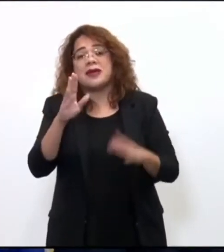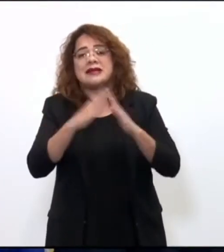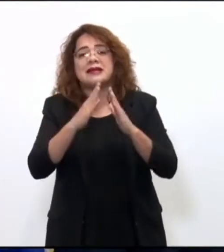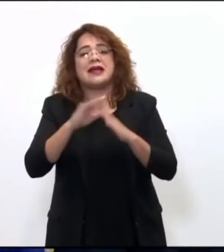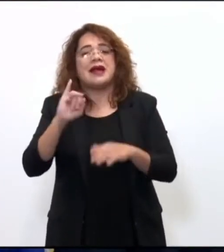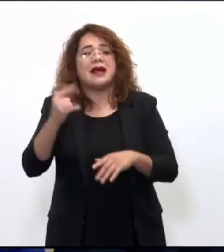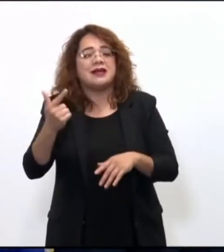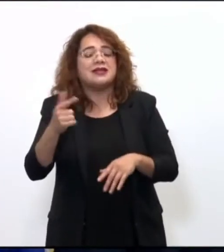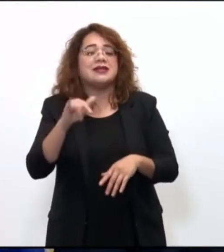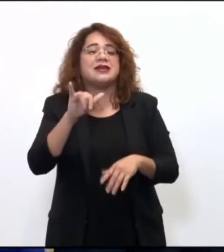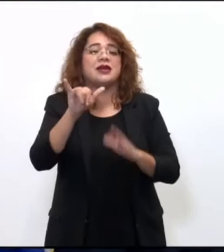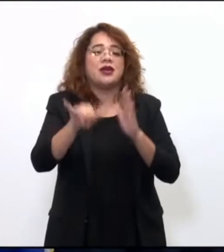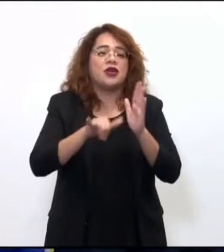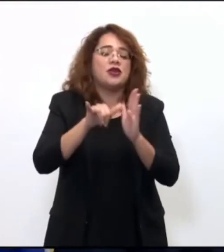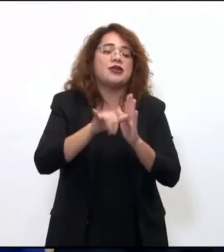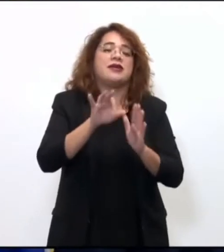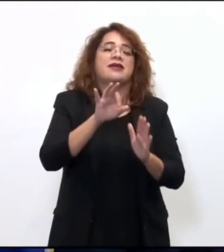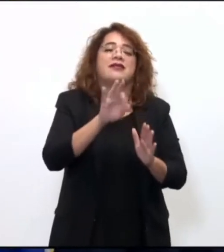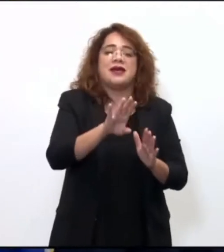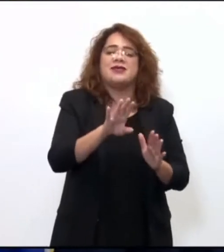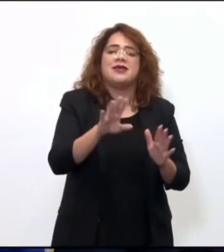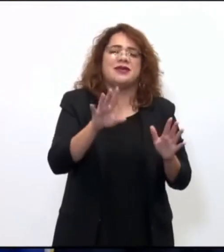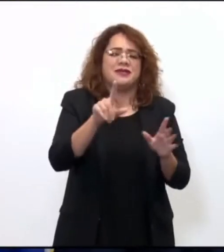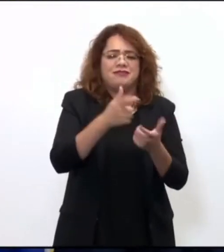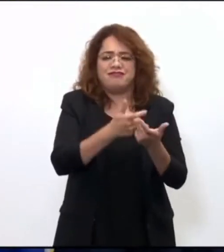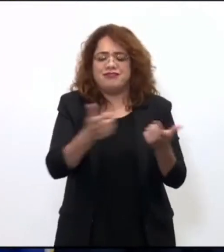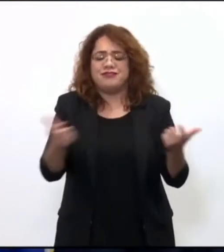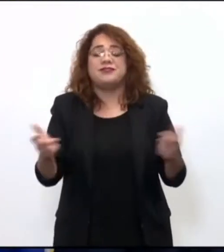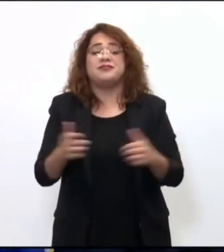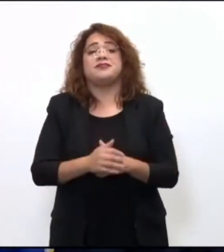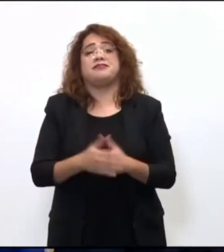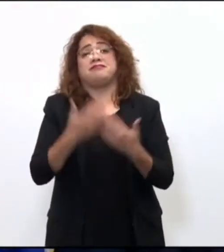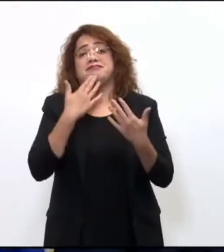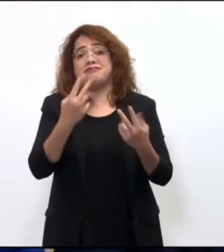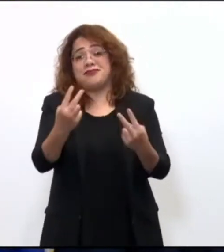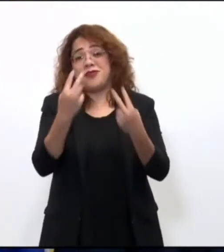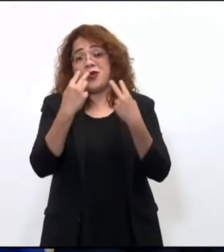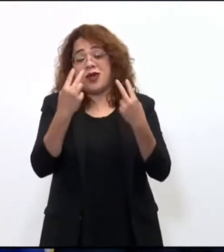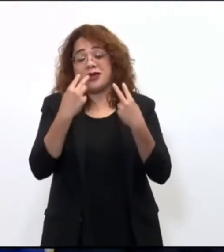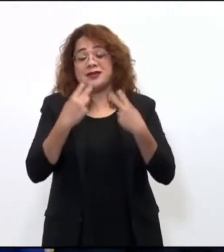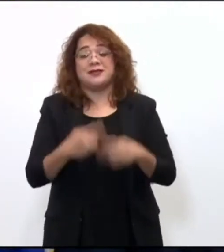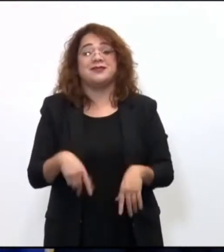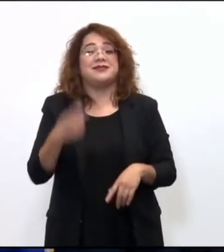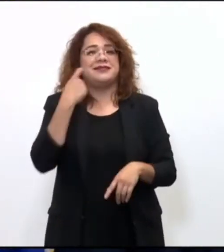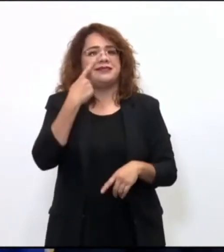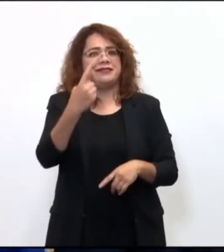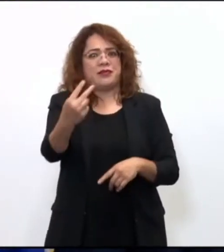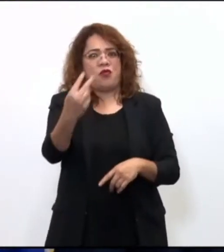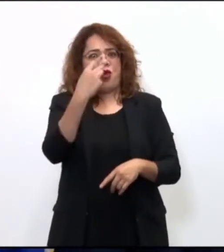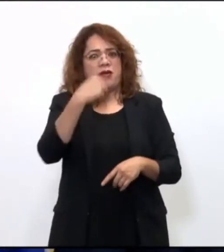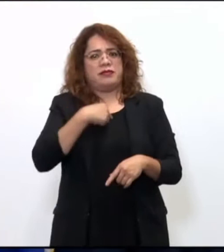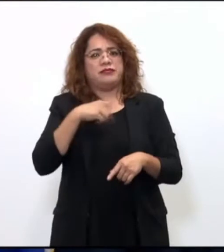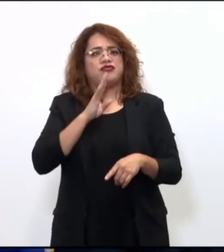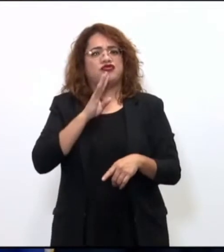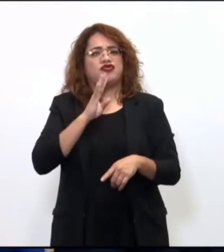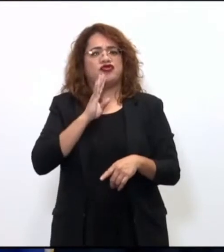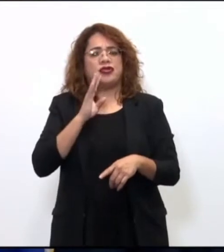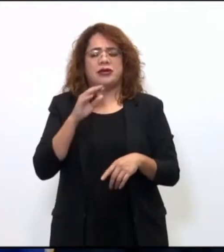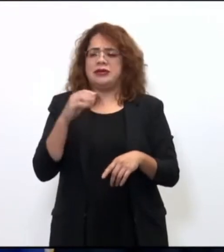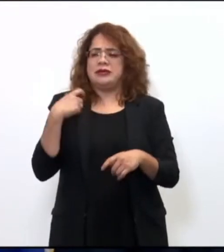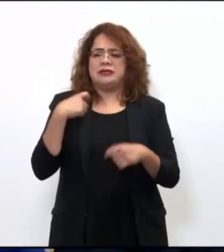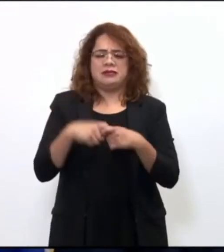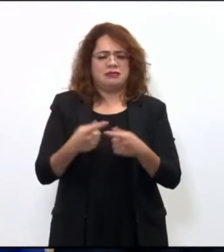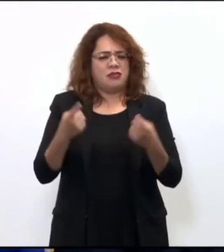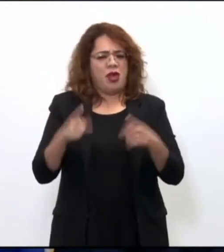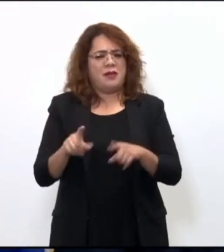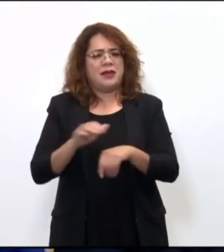mucha gente. If you are just tuning in, I provided a Spanish translation of this press briefing, but when the live